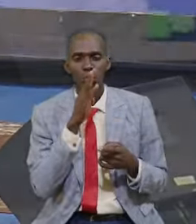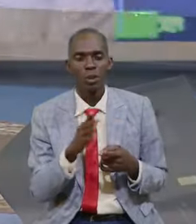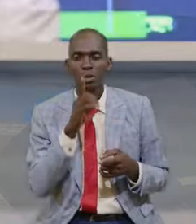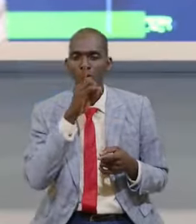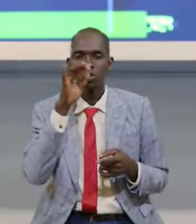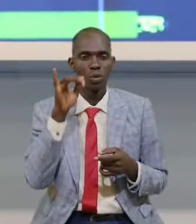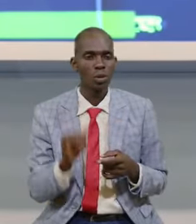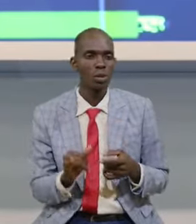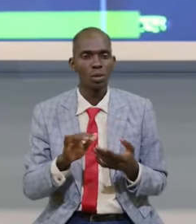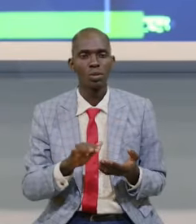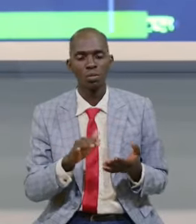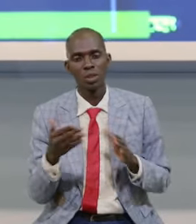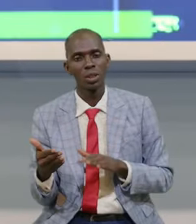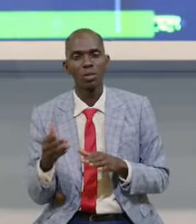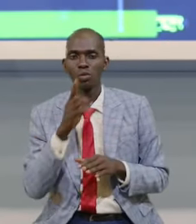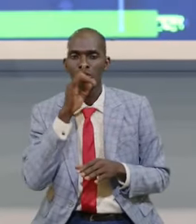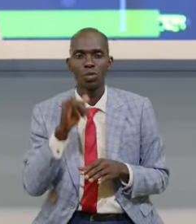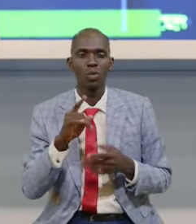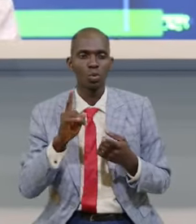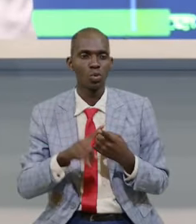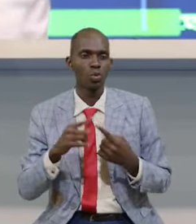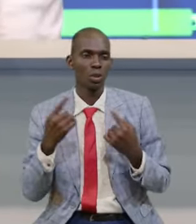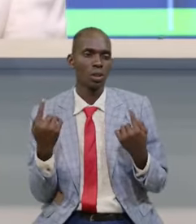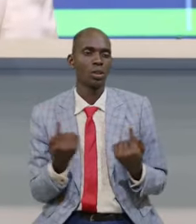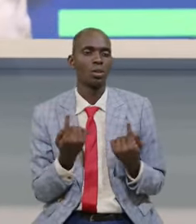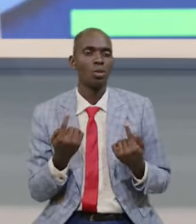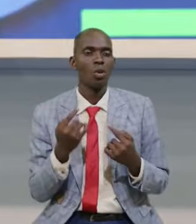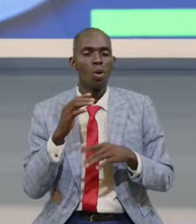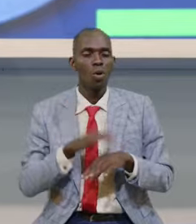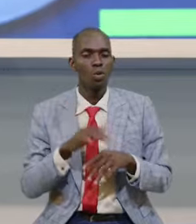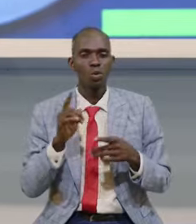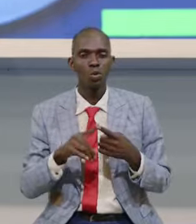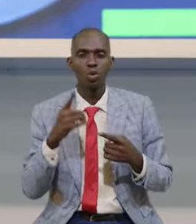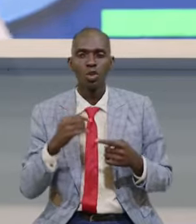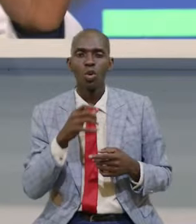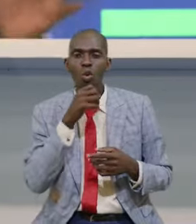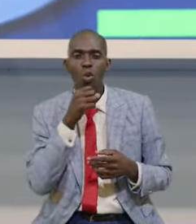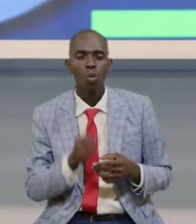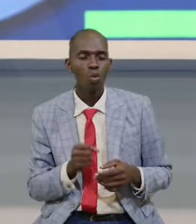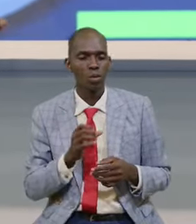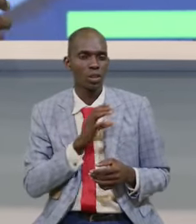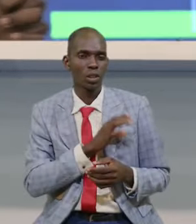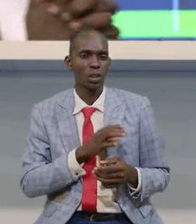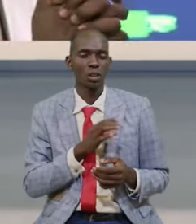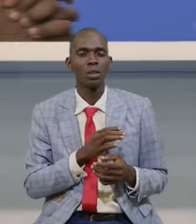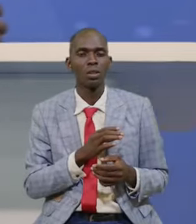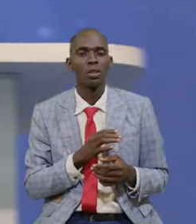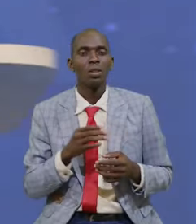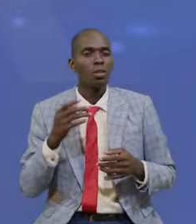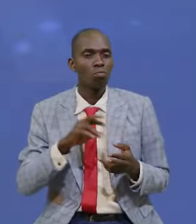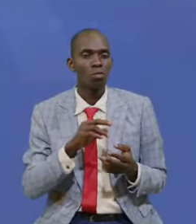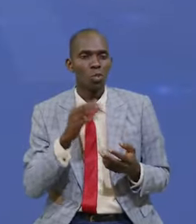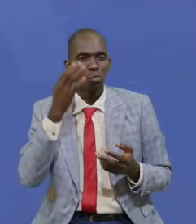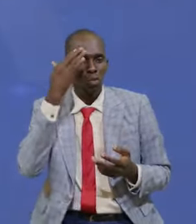dead indeed unto sin, unto the old lifestyle. Reckon yourself